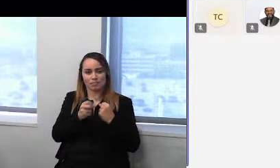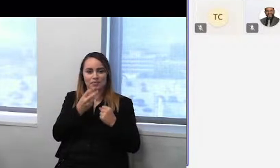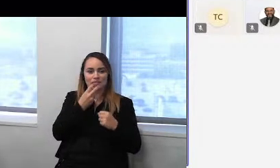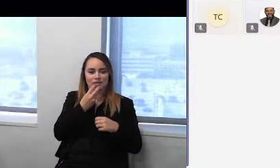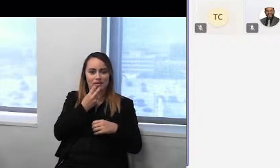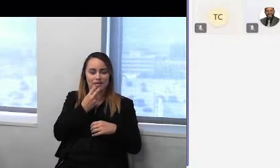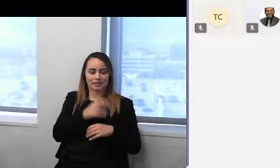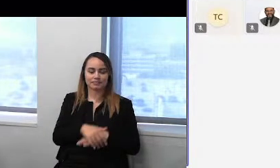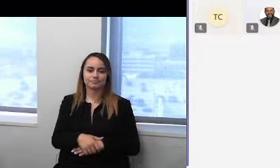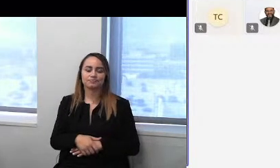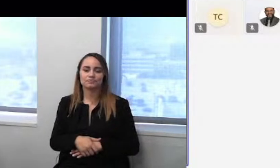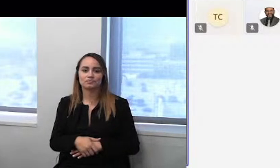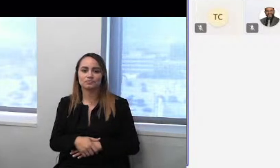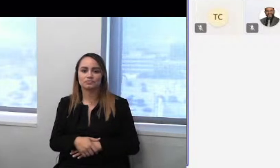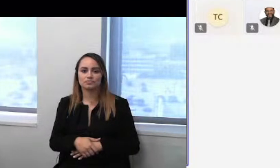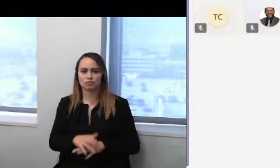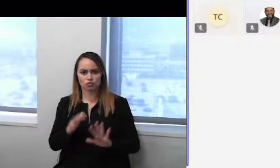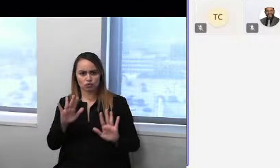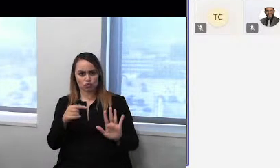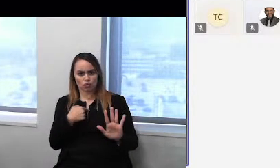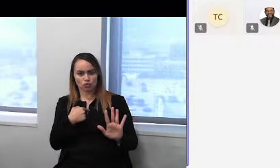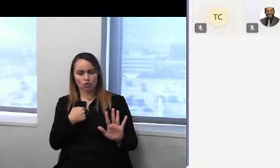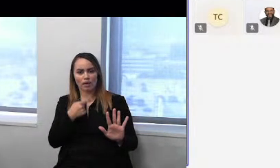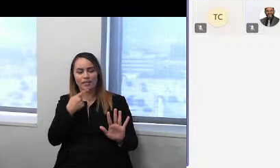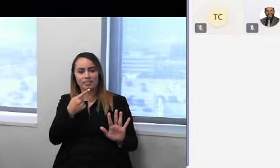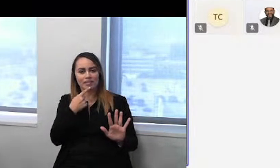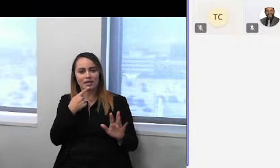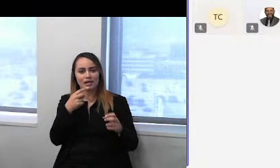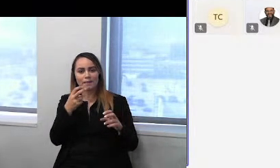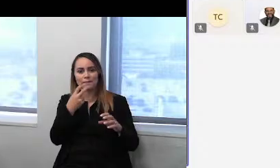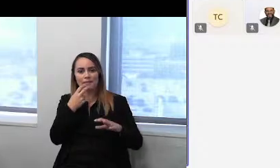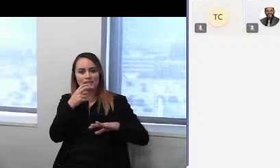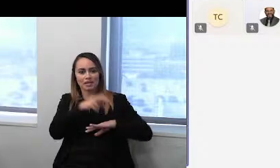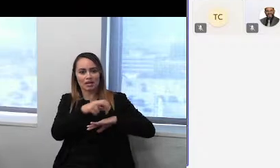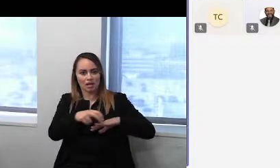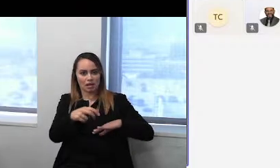Did I say the batteries produce energy? No, you said it's a renewable resource.